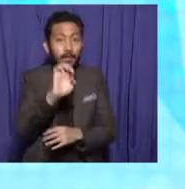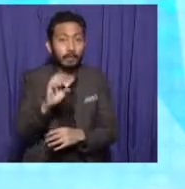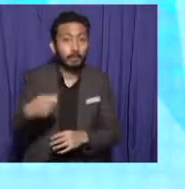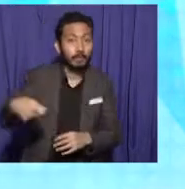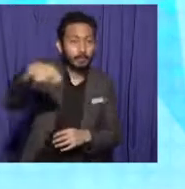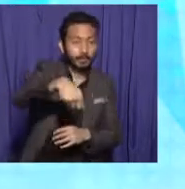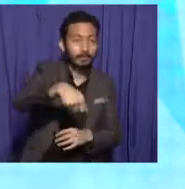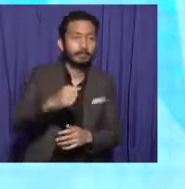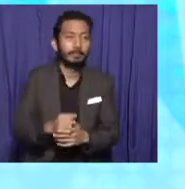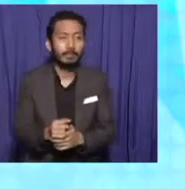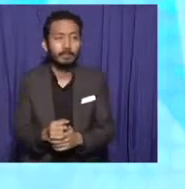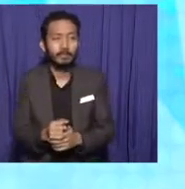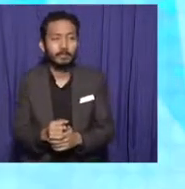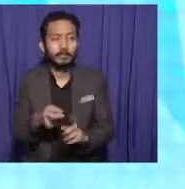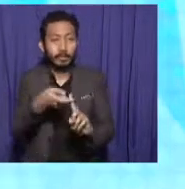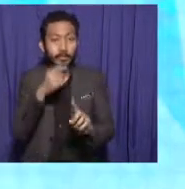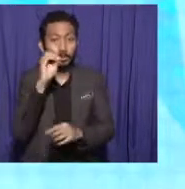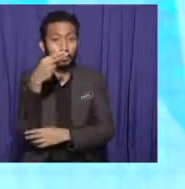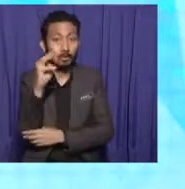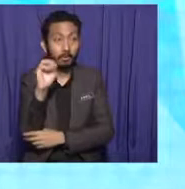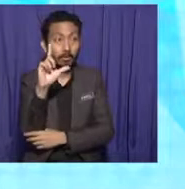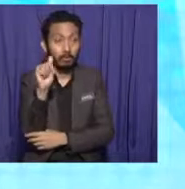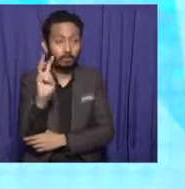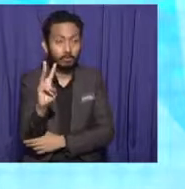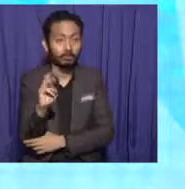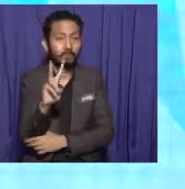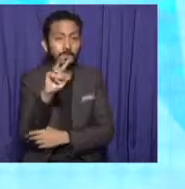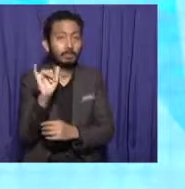resistance is 30 ohms.